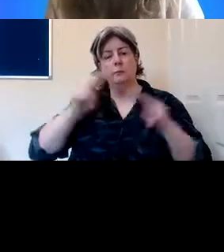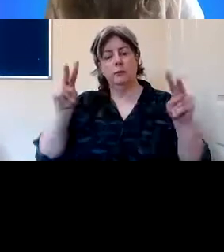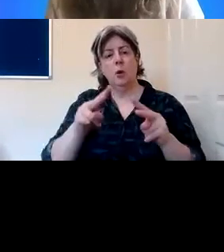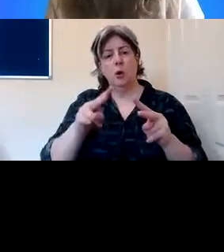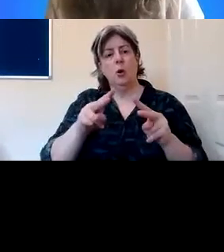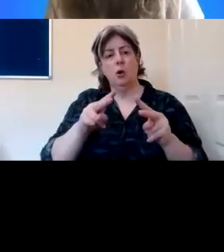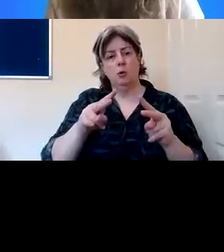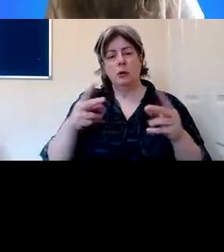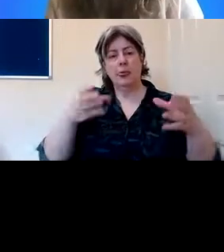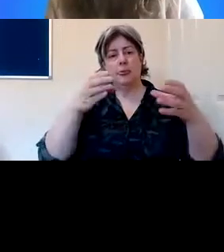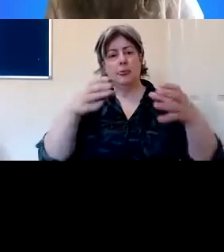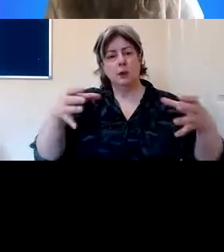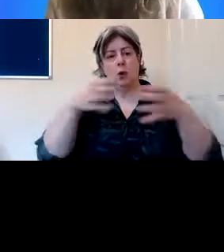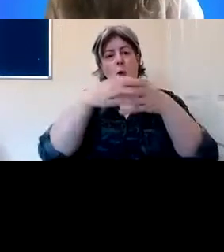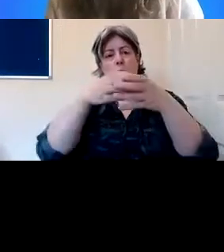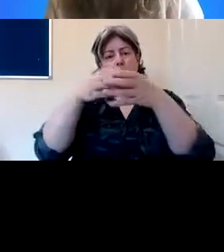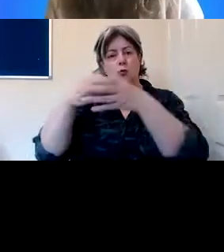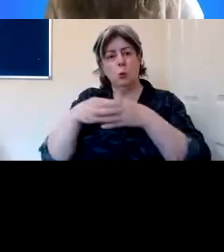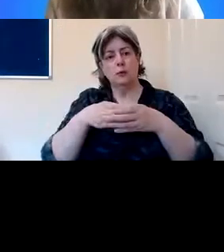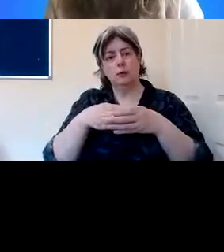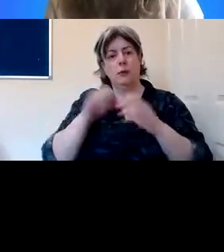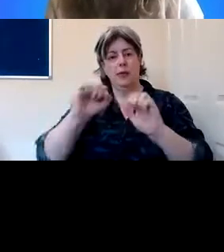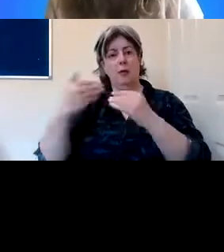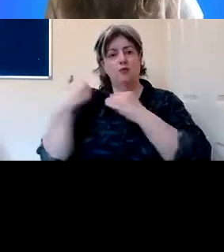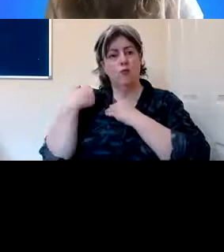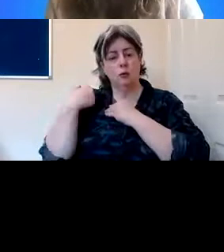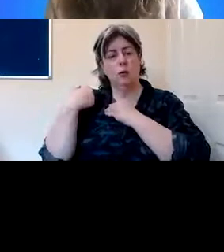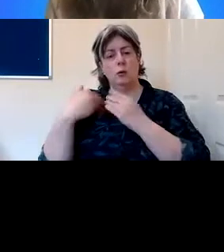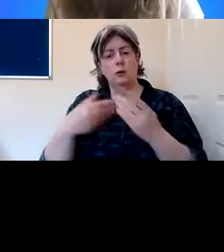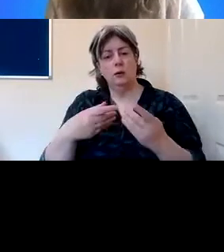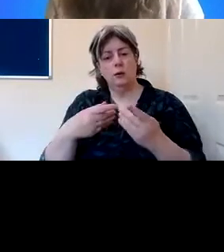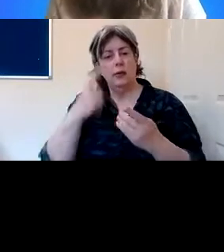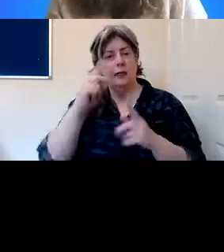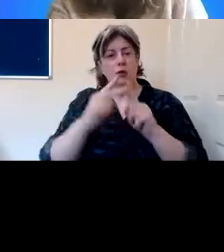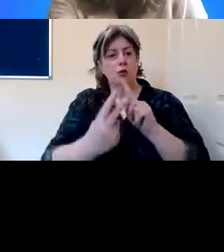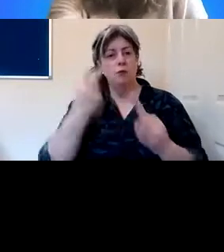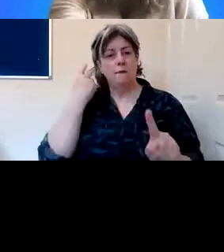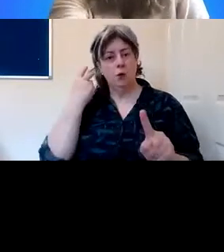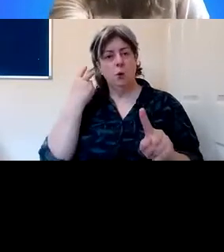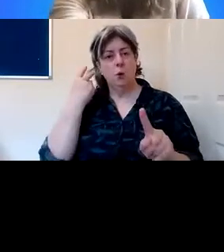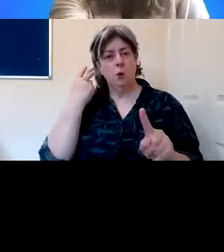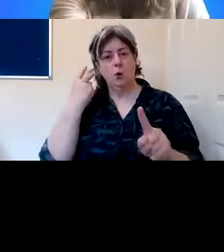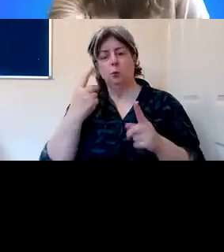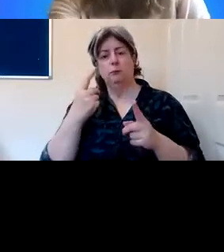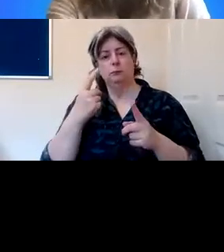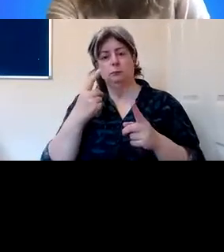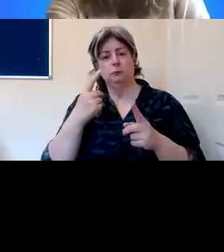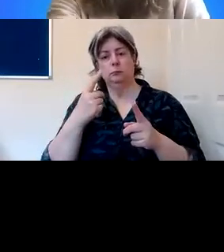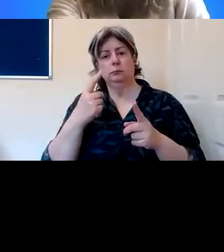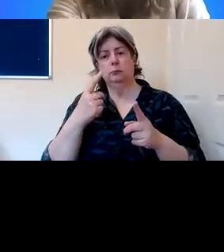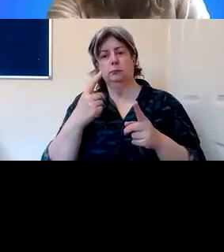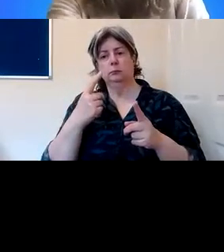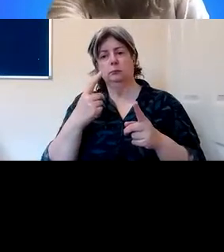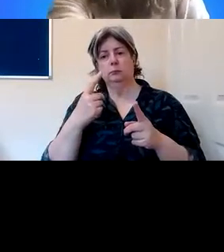to those. You need to look at the fit for them. I think your review is sensible because they've been going a while and now the landscape is